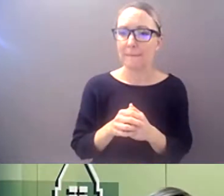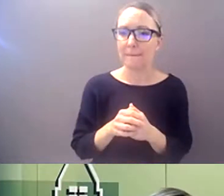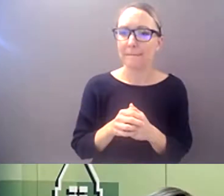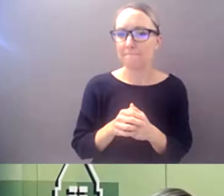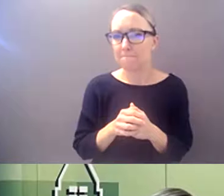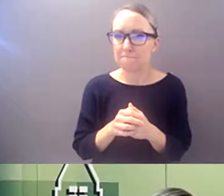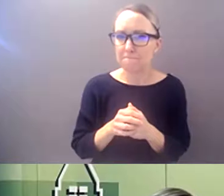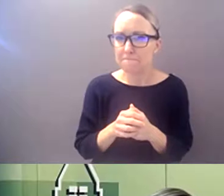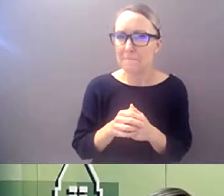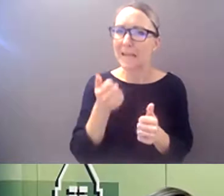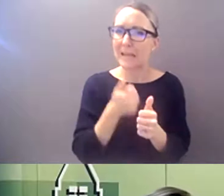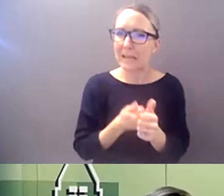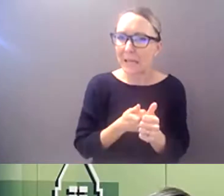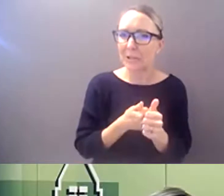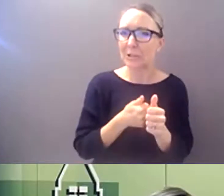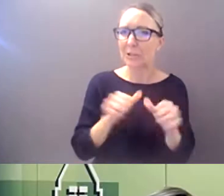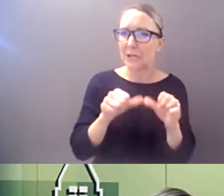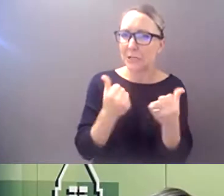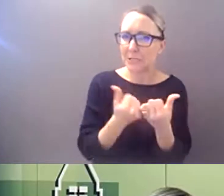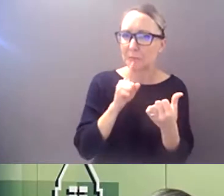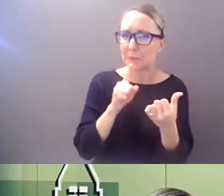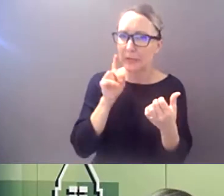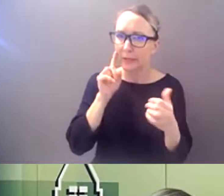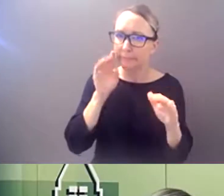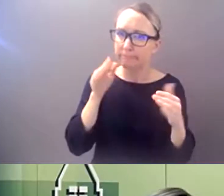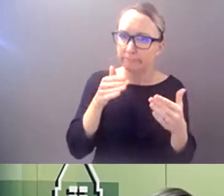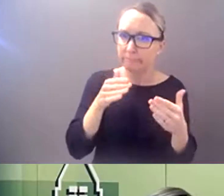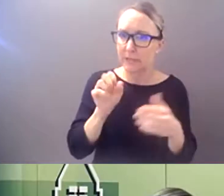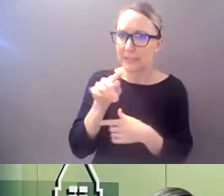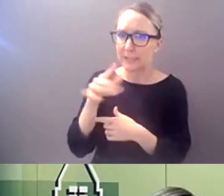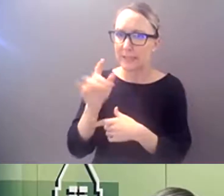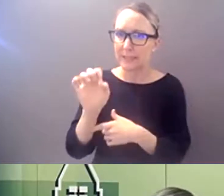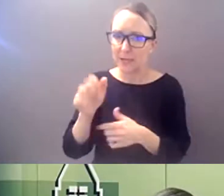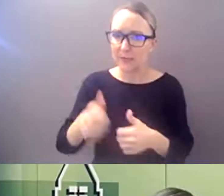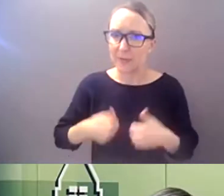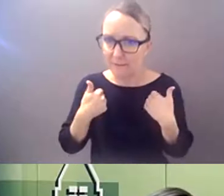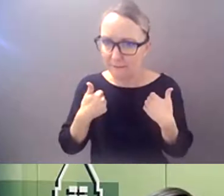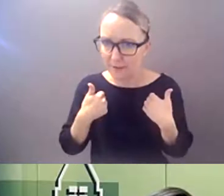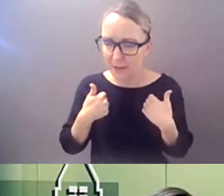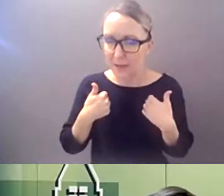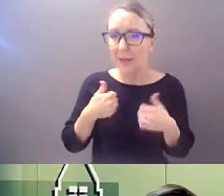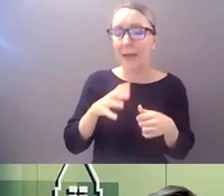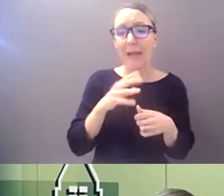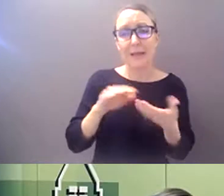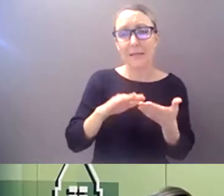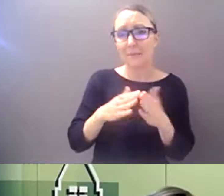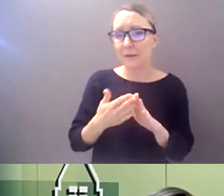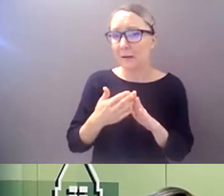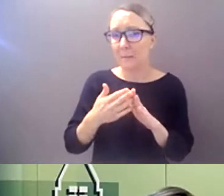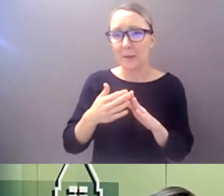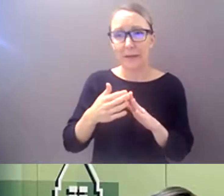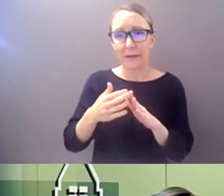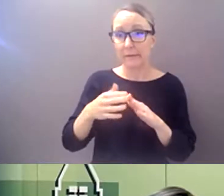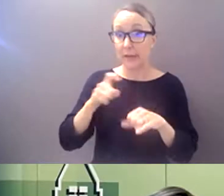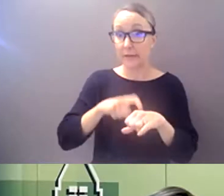a stage of life that encompasses over 40 years and getting longer every day. It's not unusual